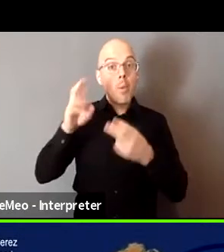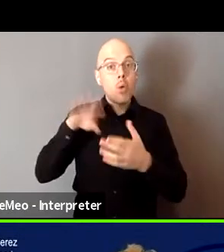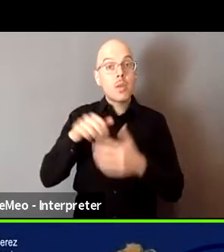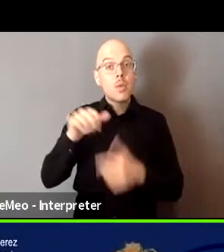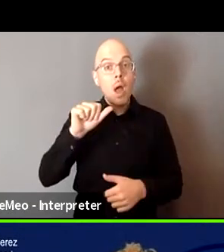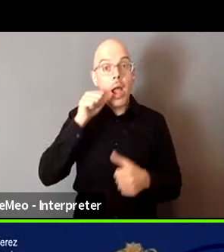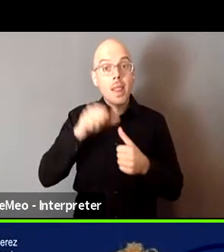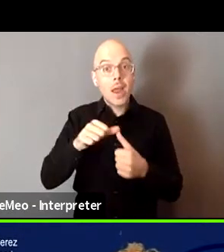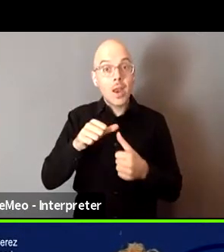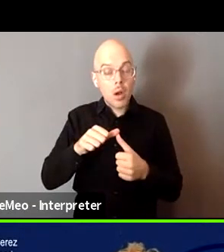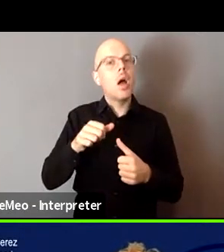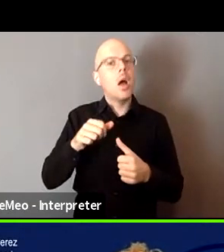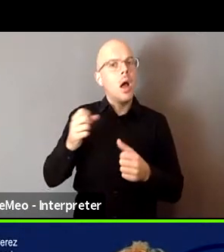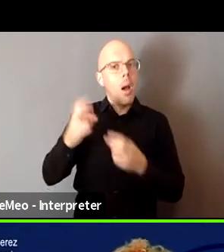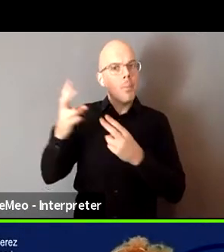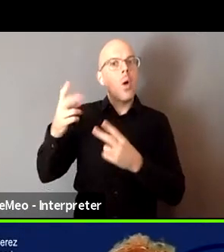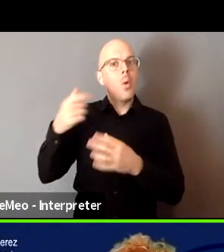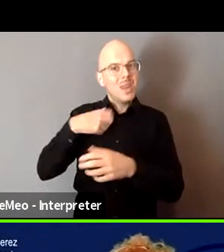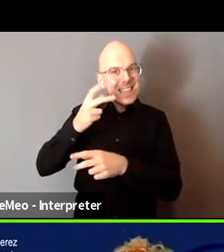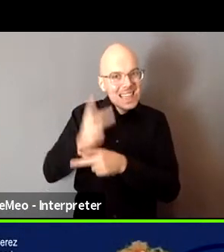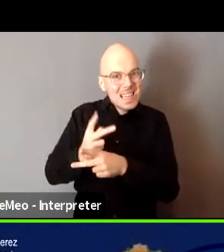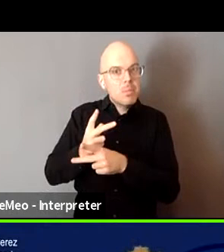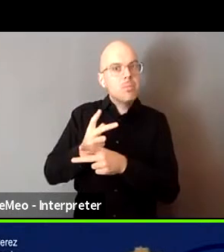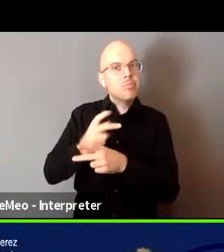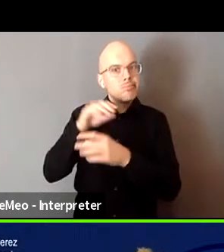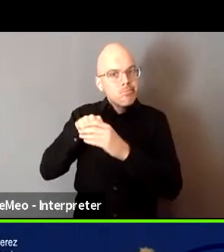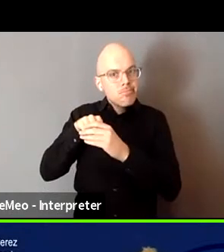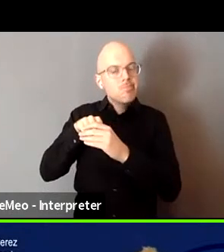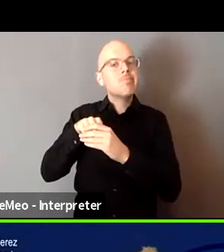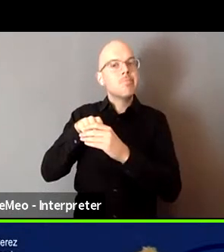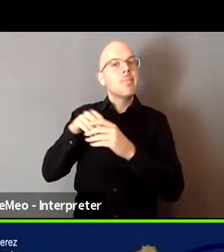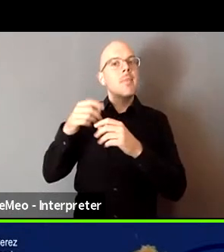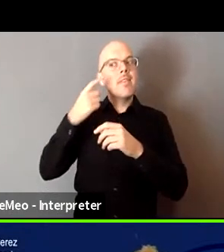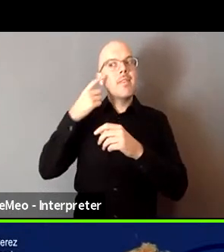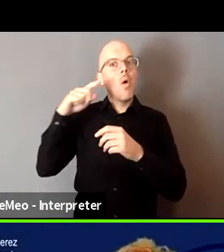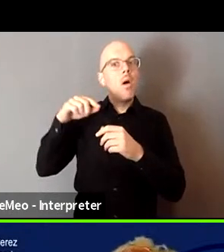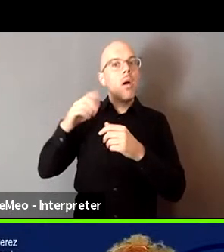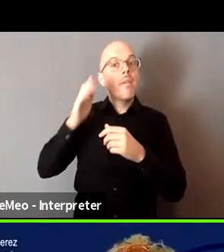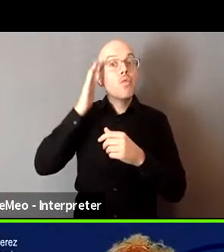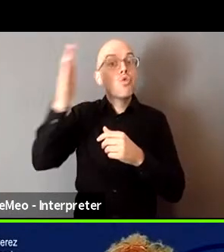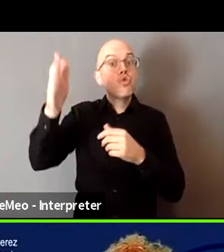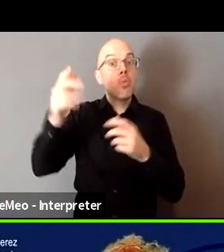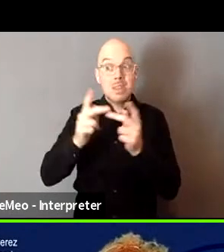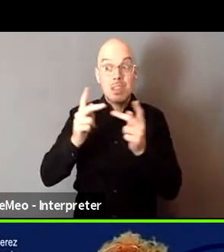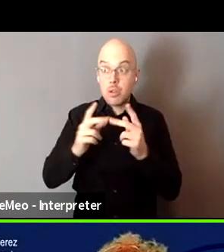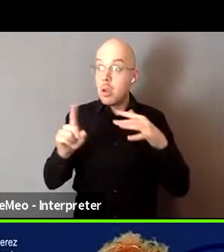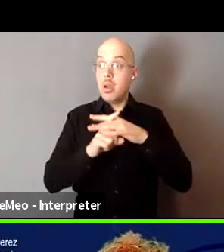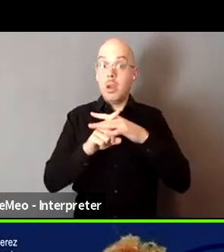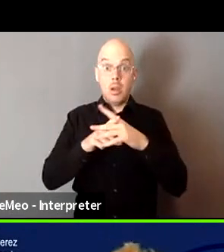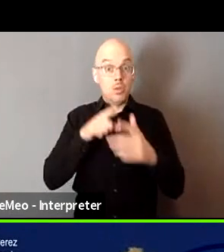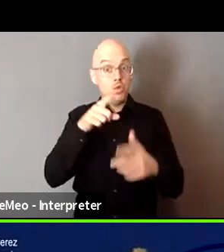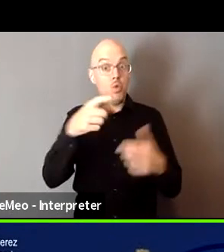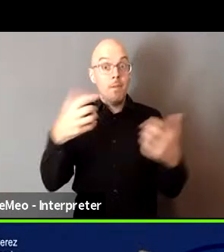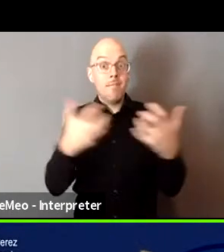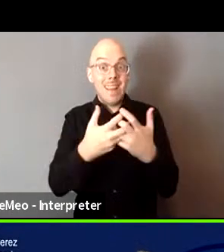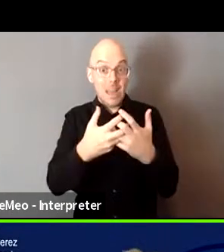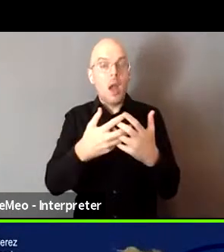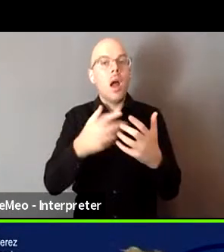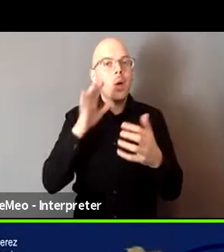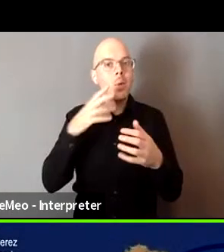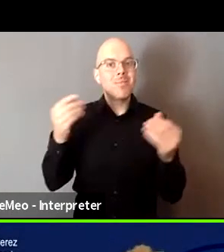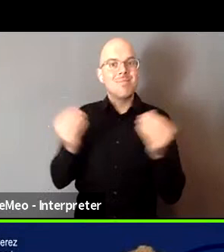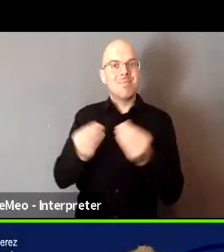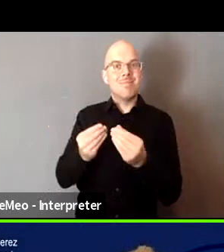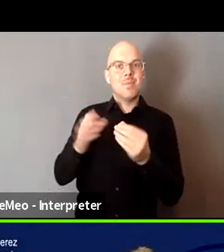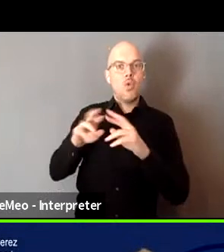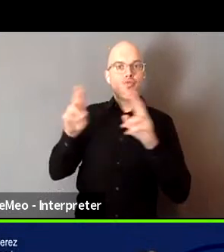in a repository for other positions that you may be suitable for within the FAA. So take